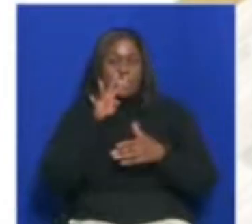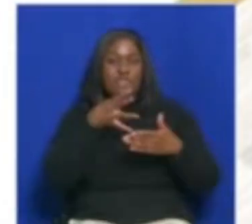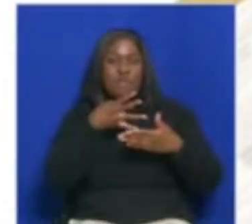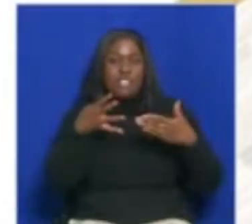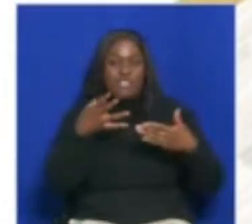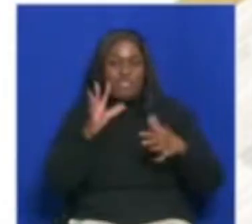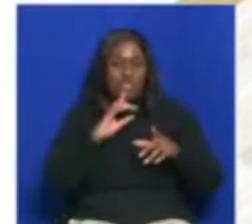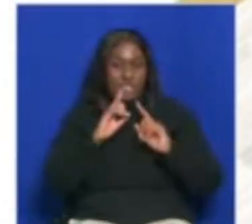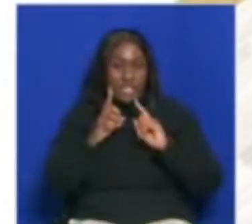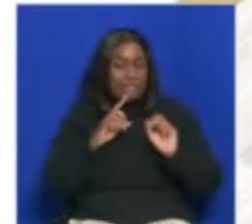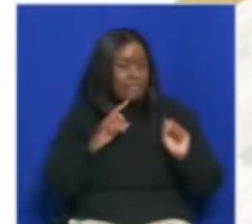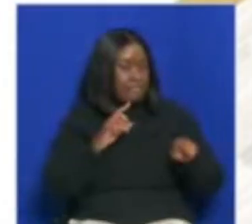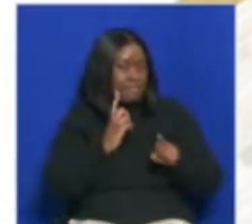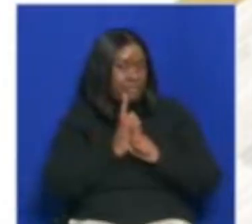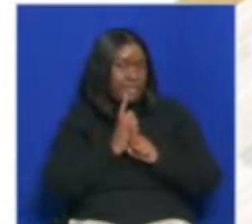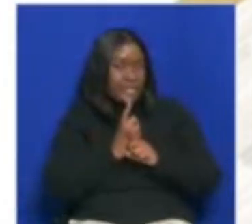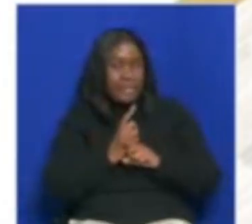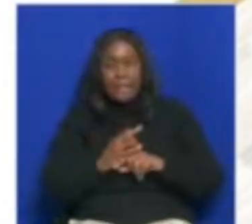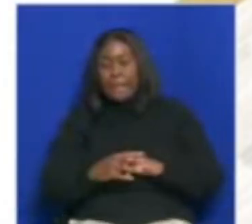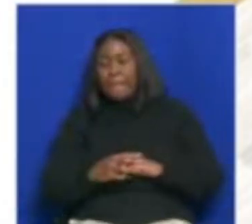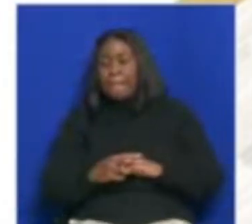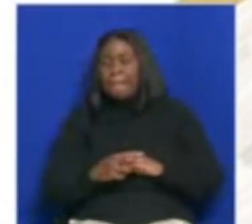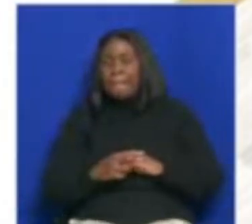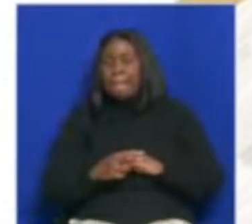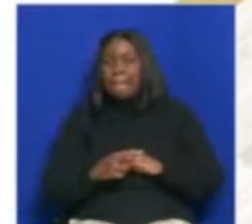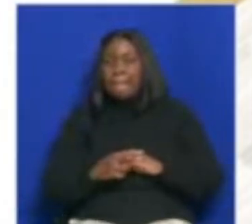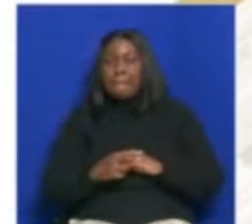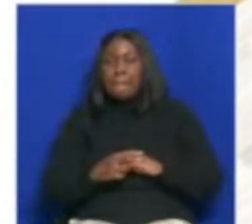correct. Can you then go to